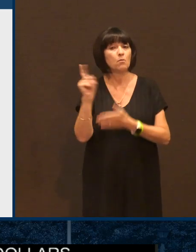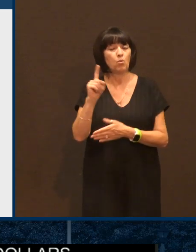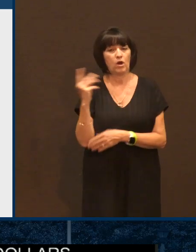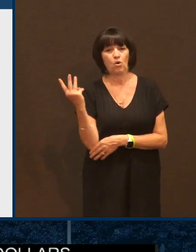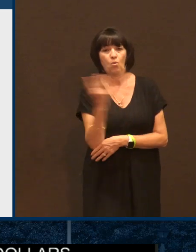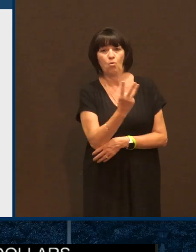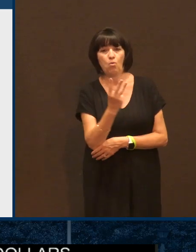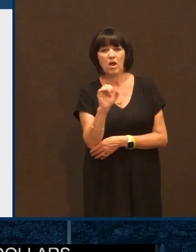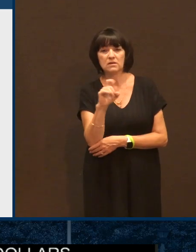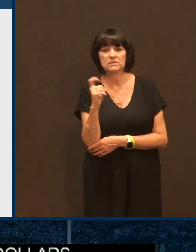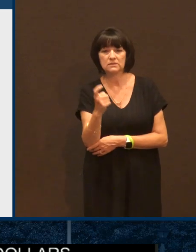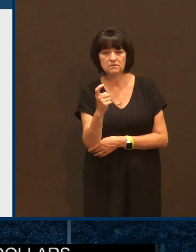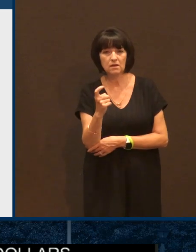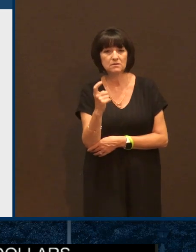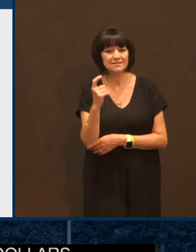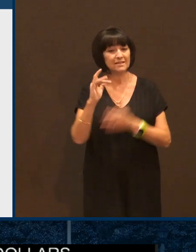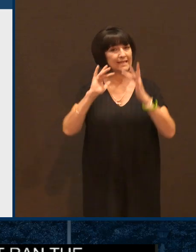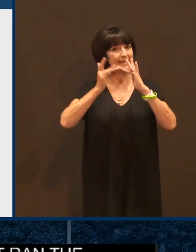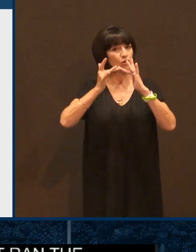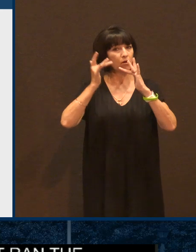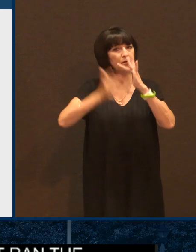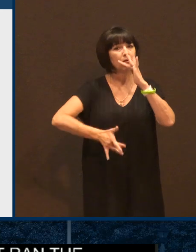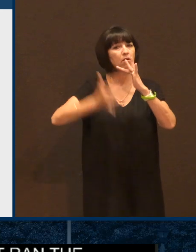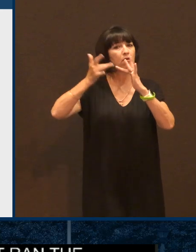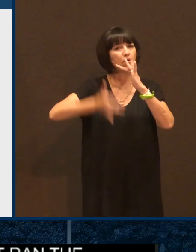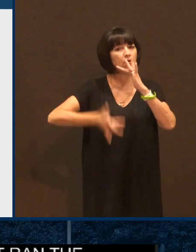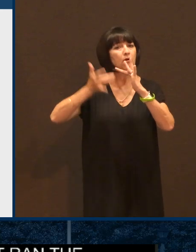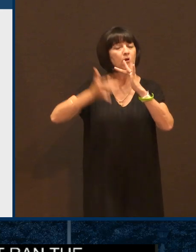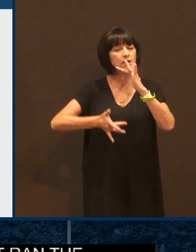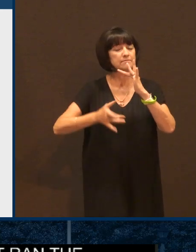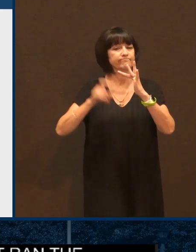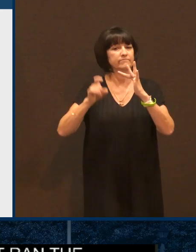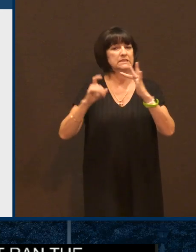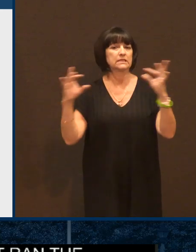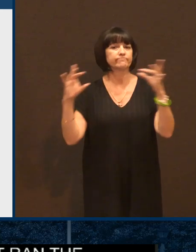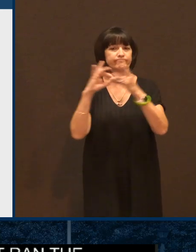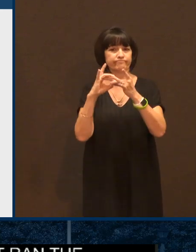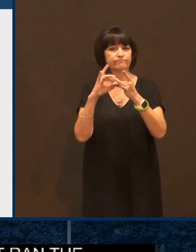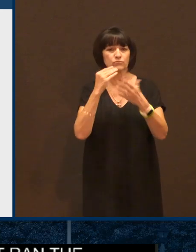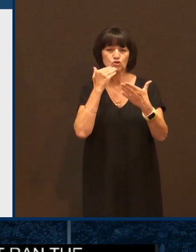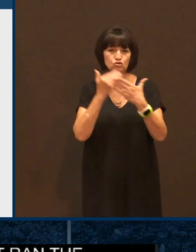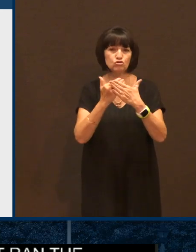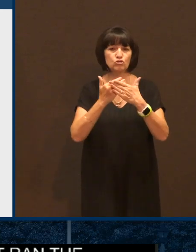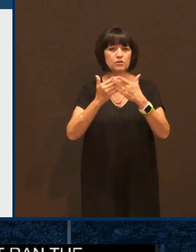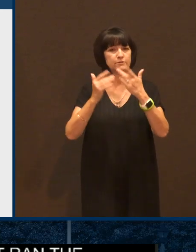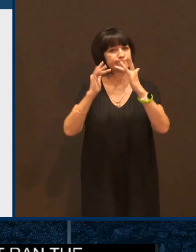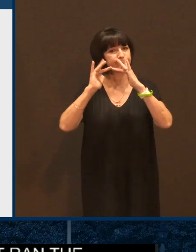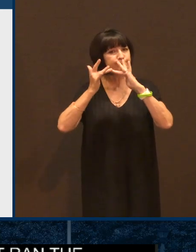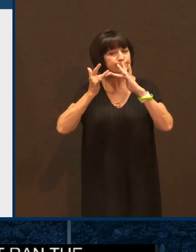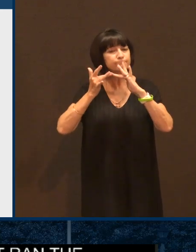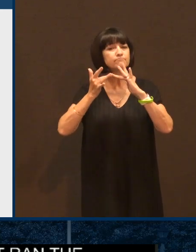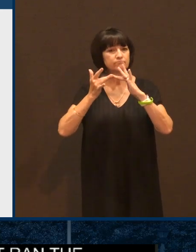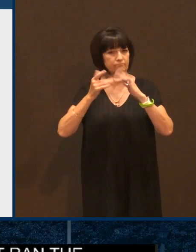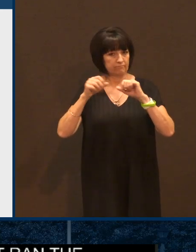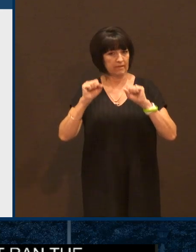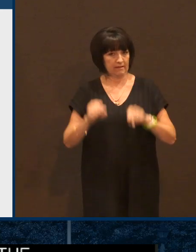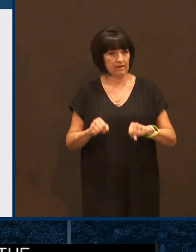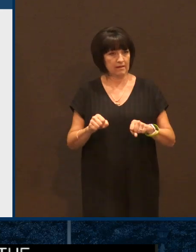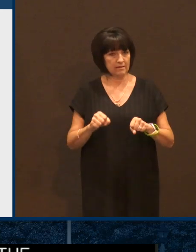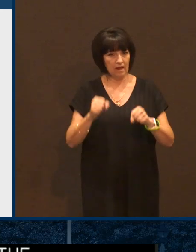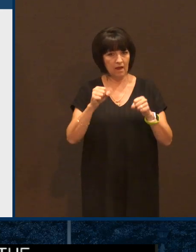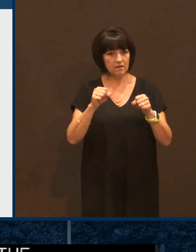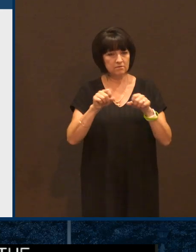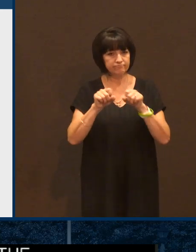expanding the broadband, and also the content filtering that is needed for our students to be safely using devices so that we know